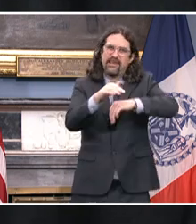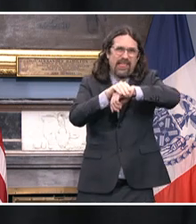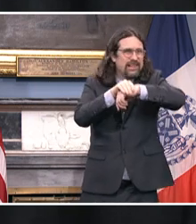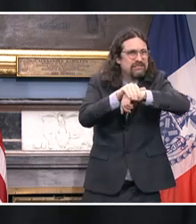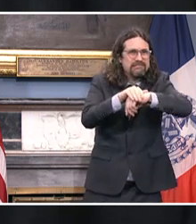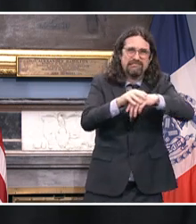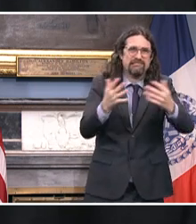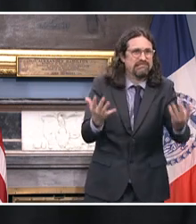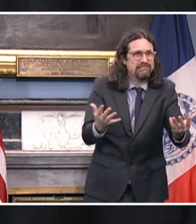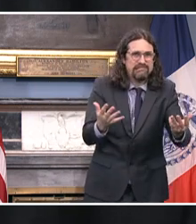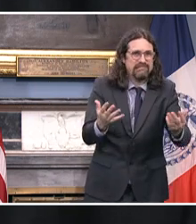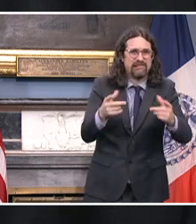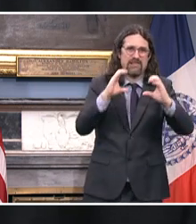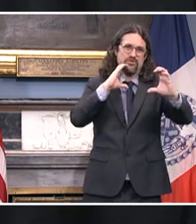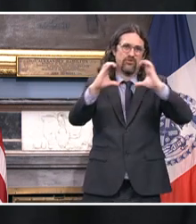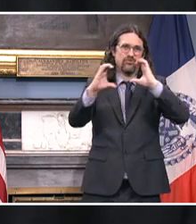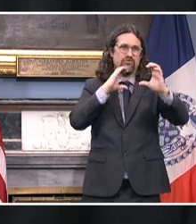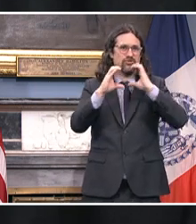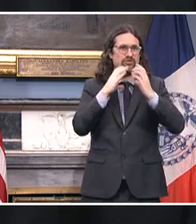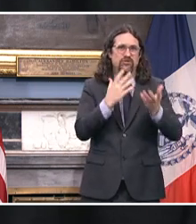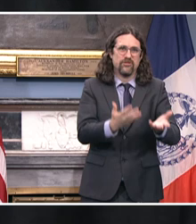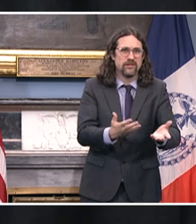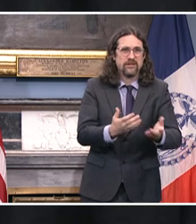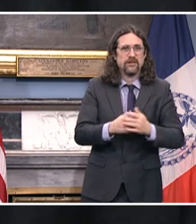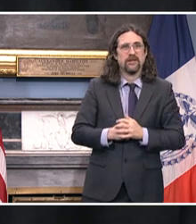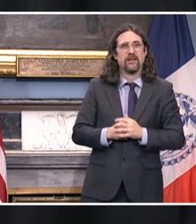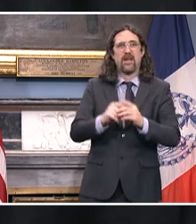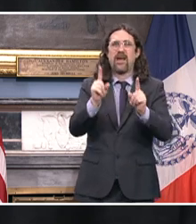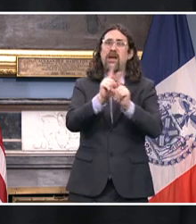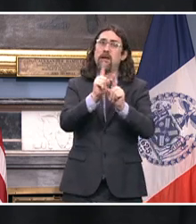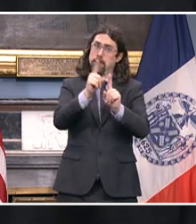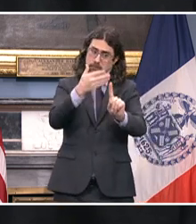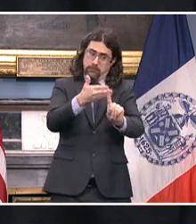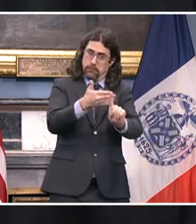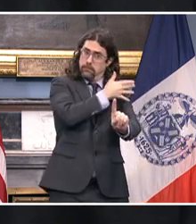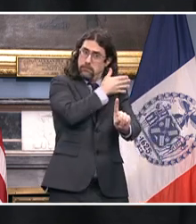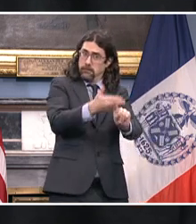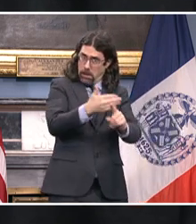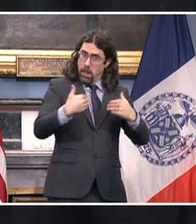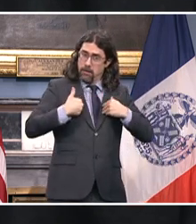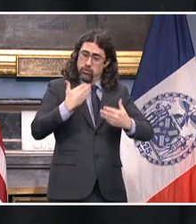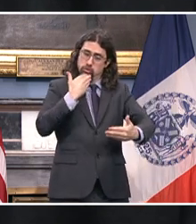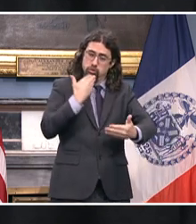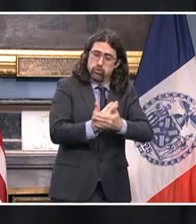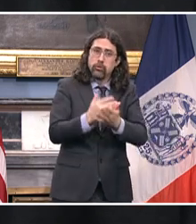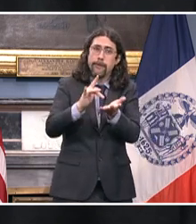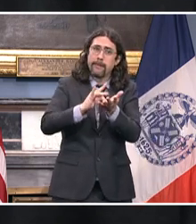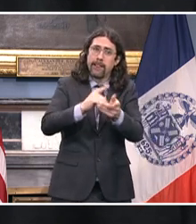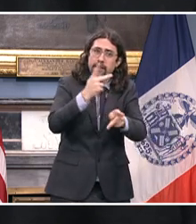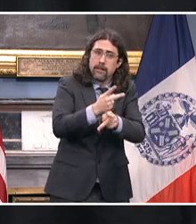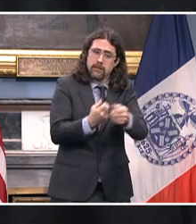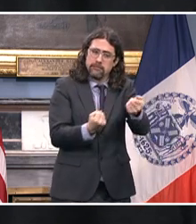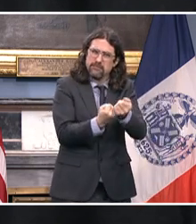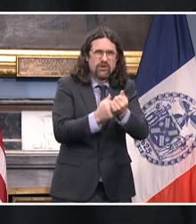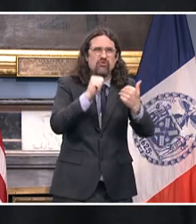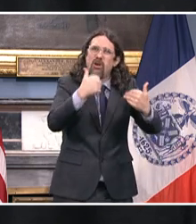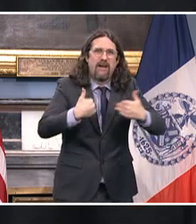from the support that they deserve just as human beings and New Yorkers. They've been told to be afraid because of what's happening all over our